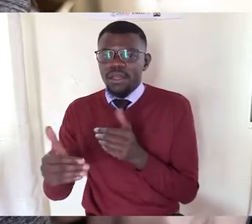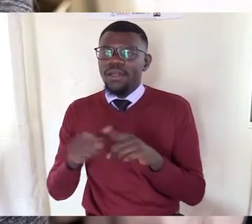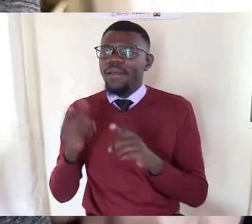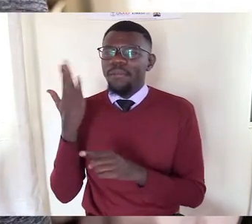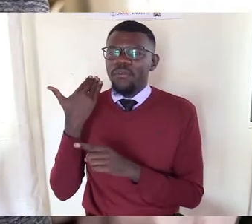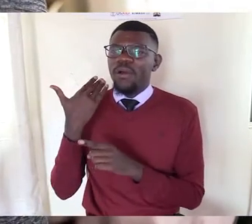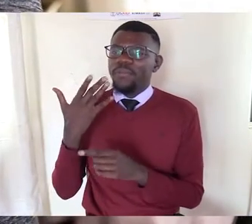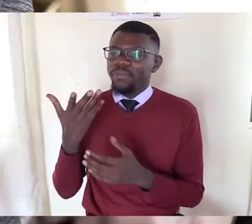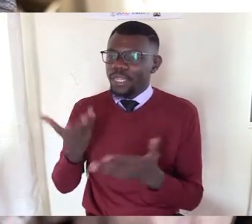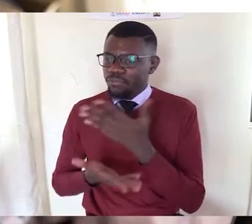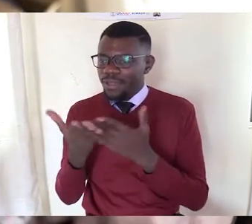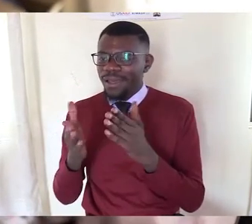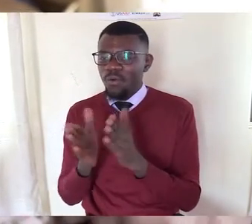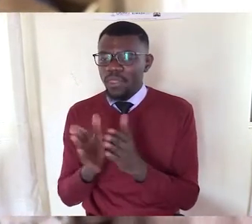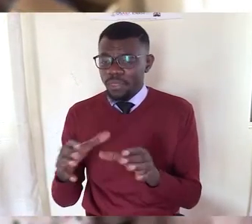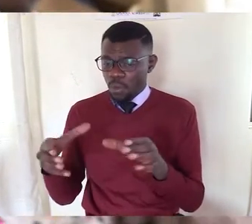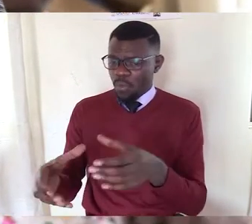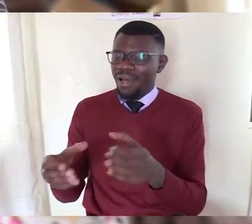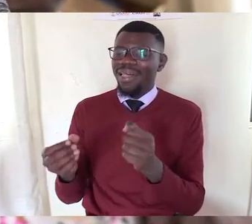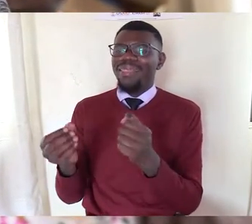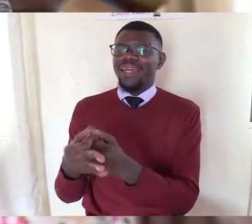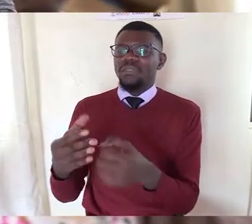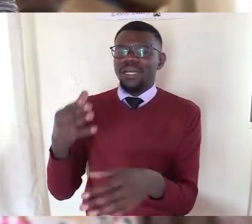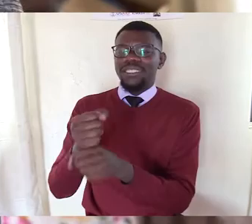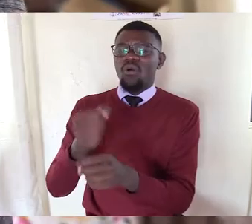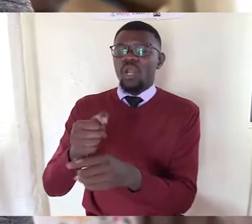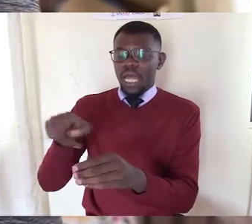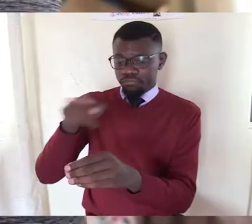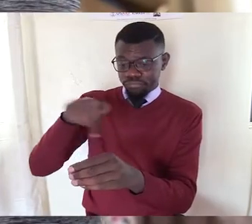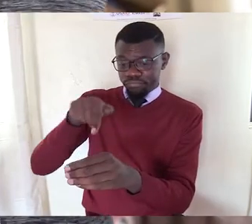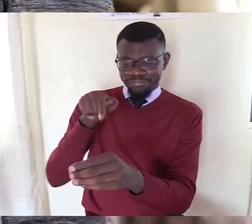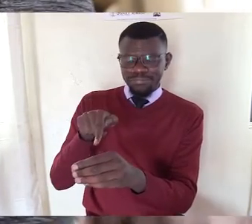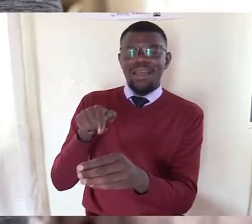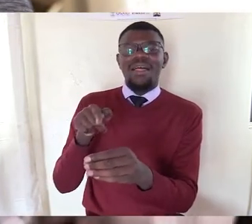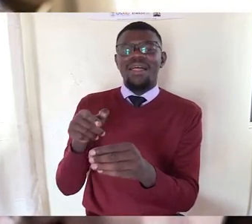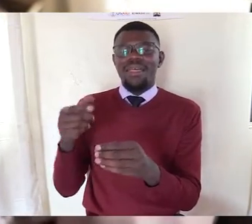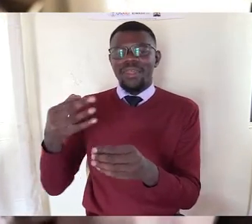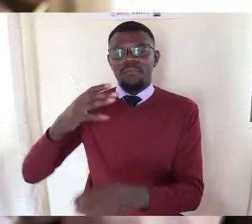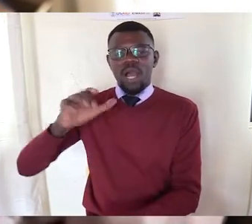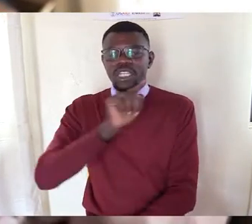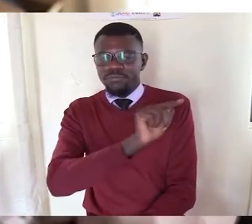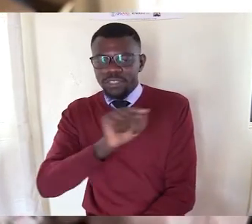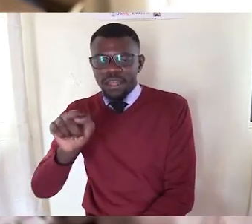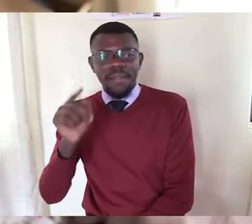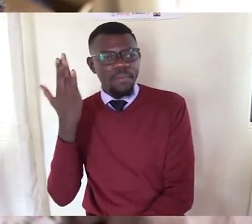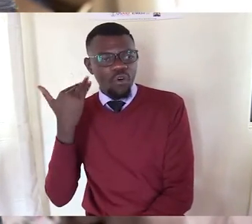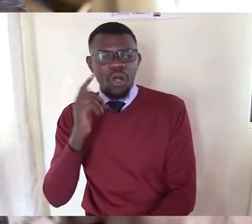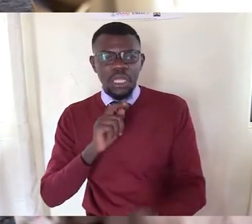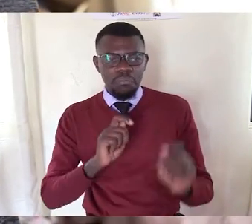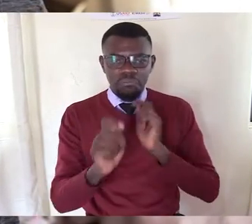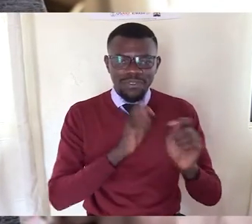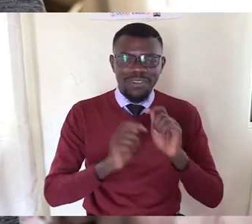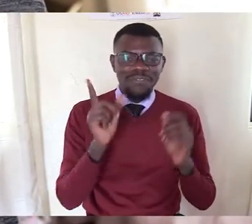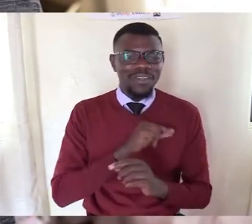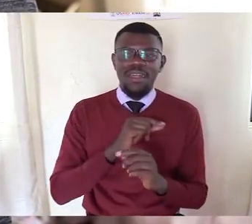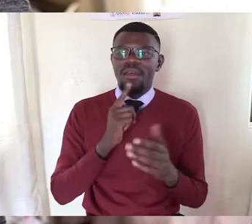opportunity to speak to 13 across the three counties, and they gave their interviews around